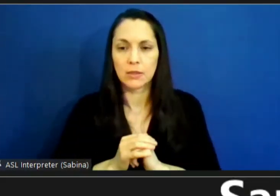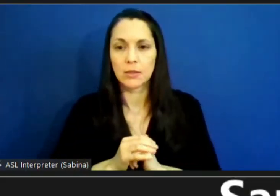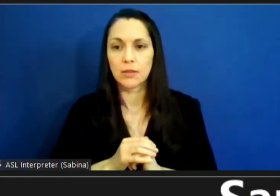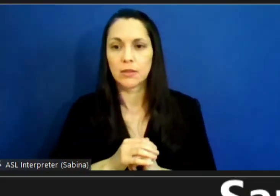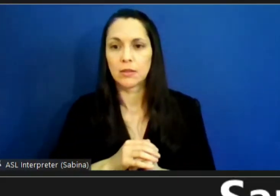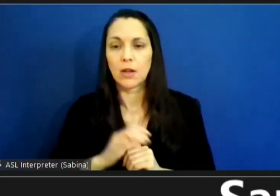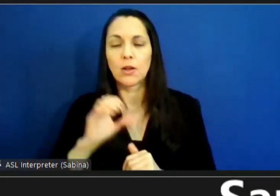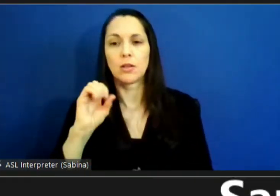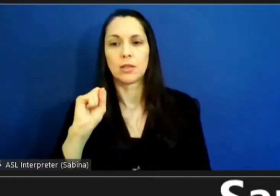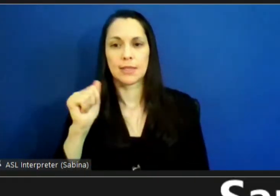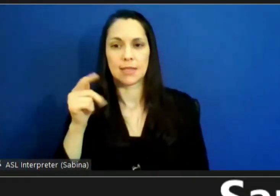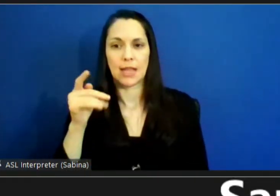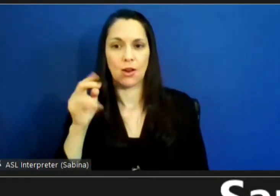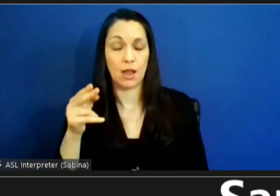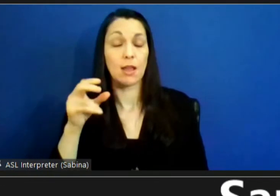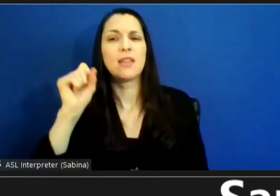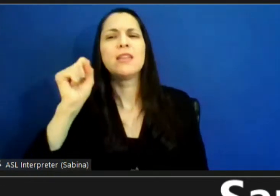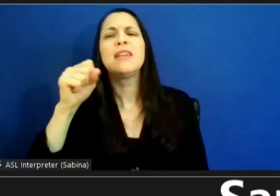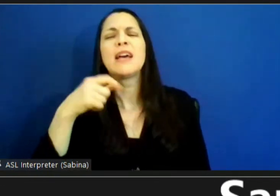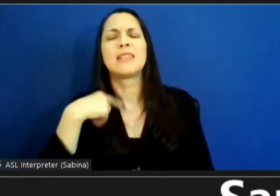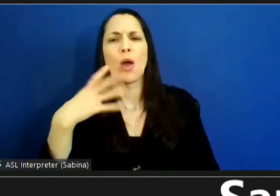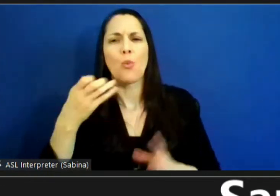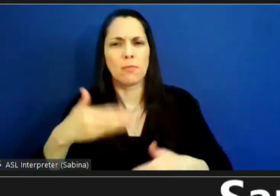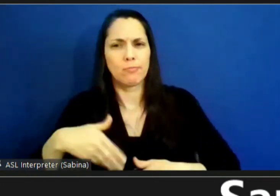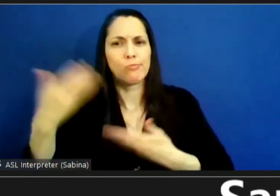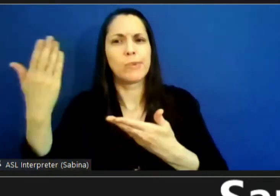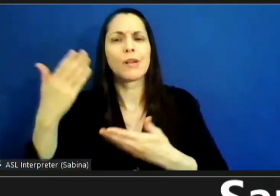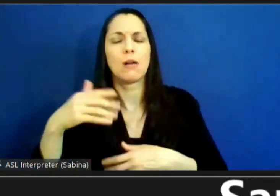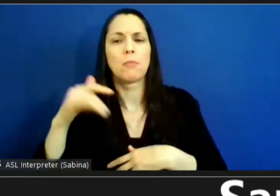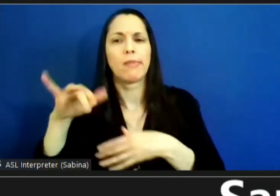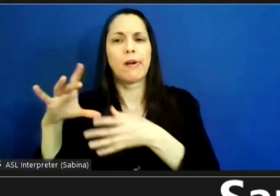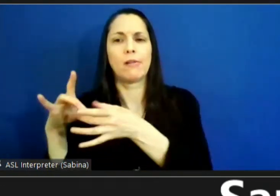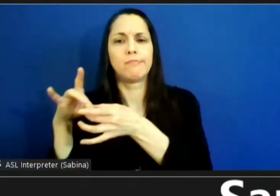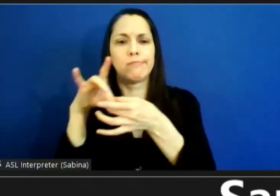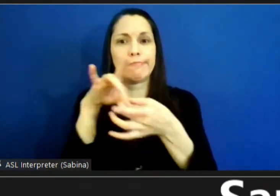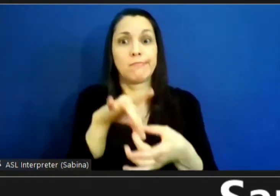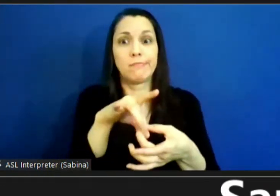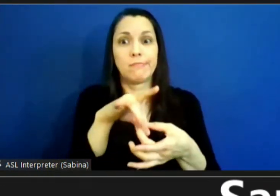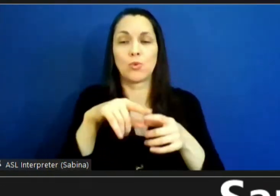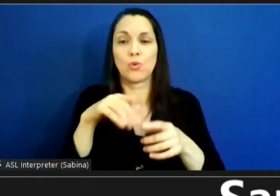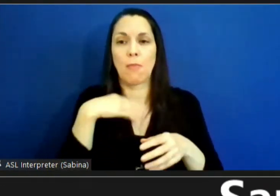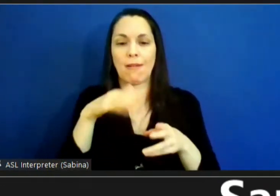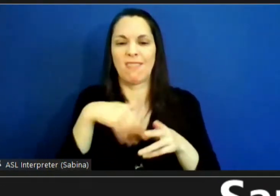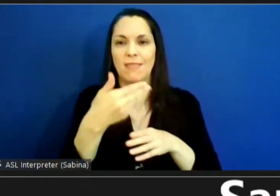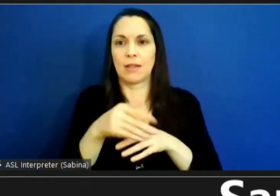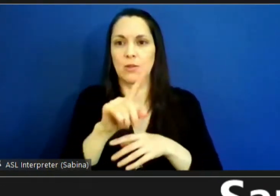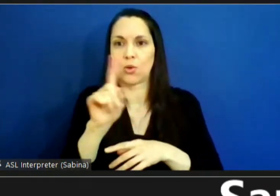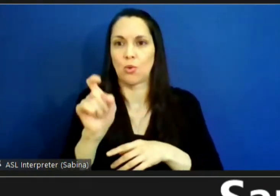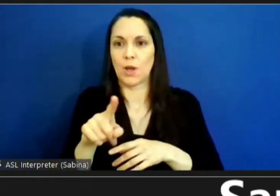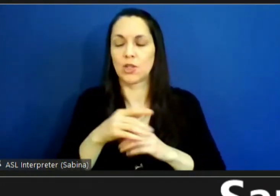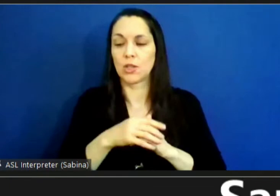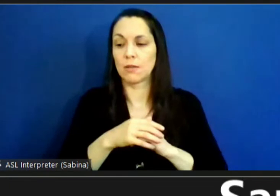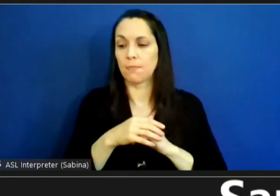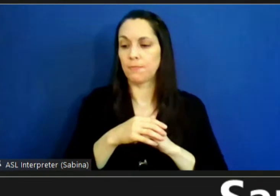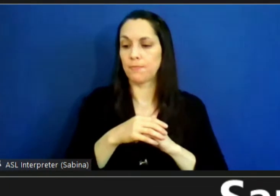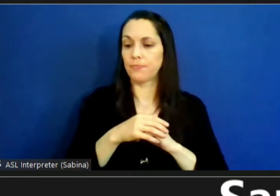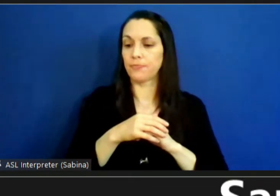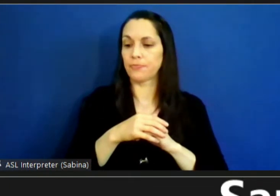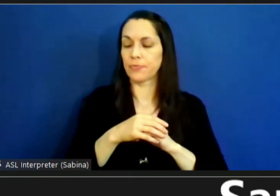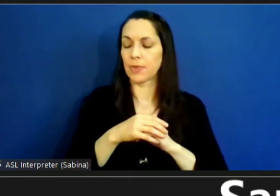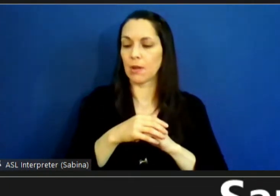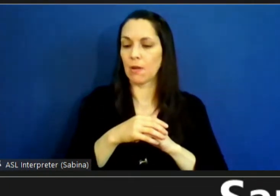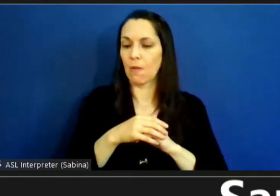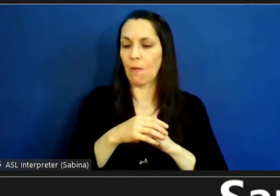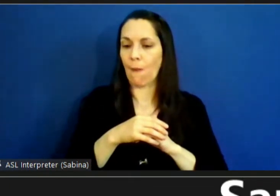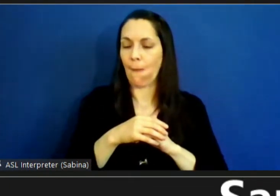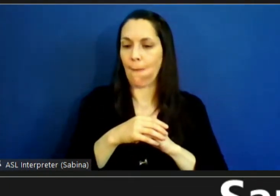Yeah, I was going to bring that up because it ties into my next question. I really think that being muted in